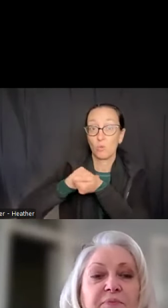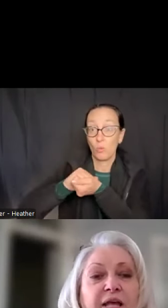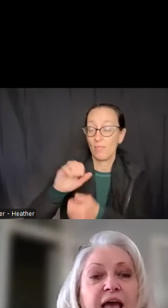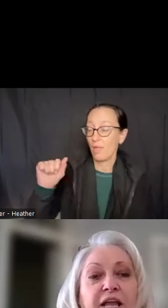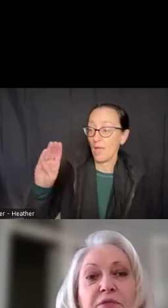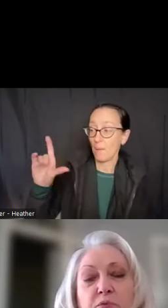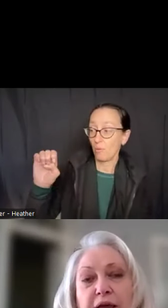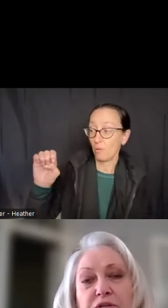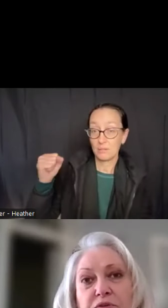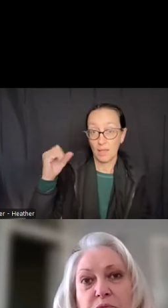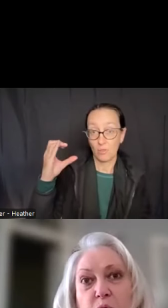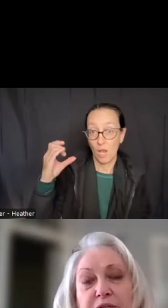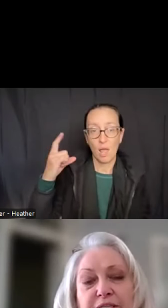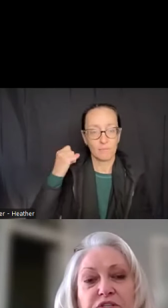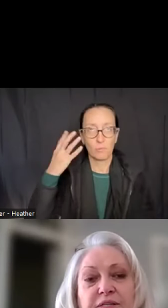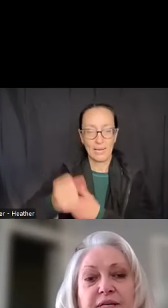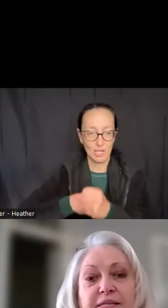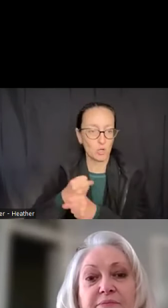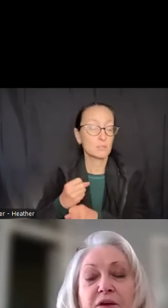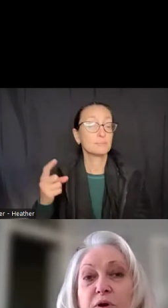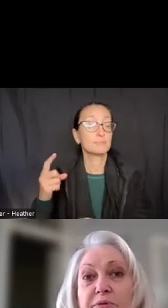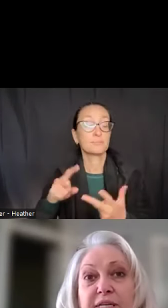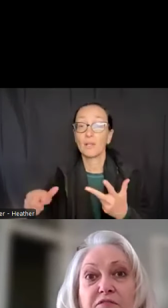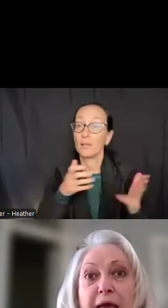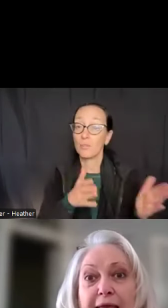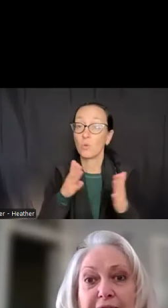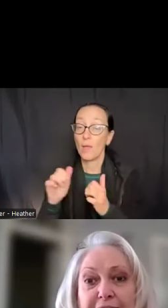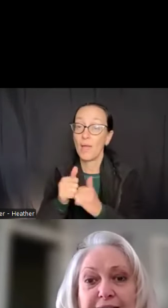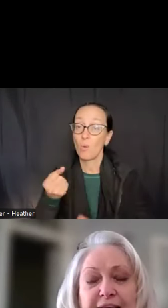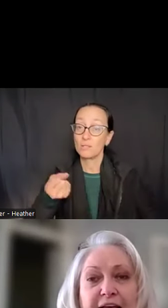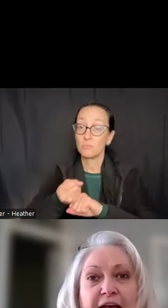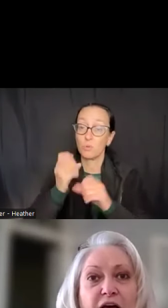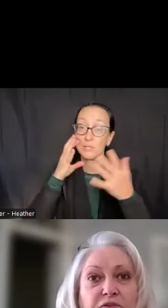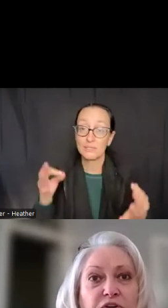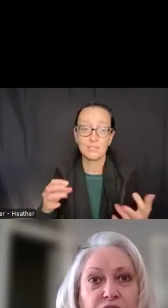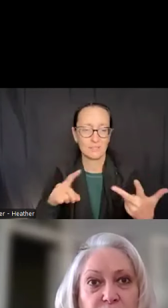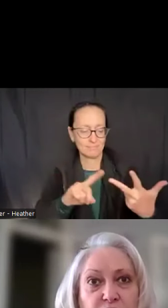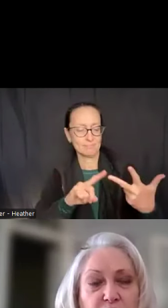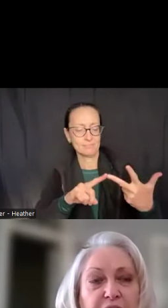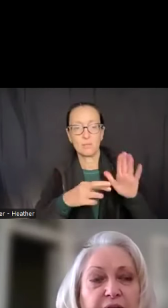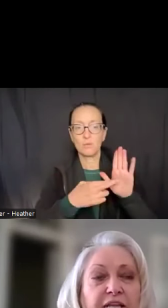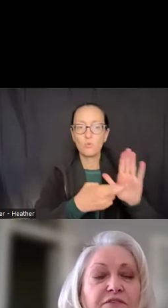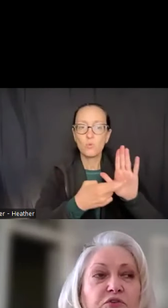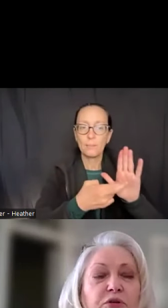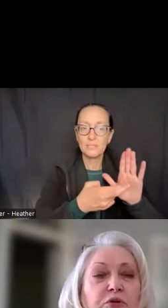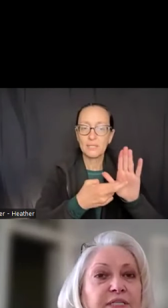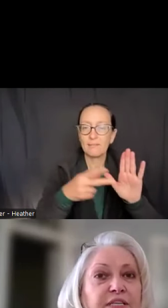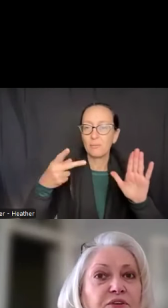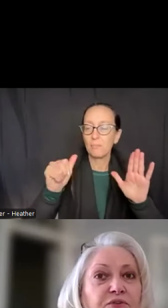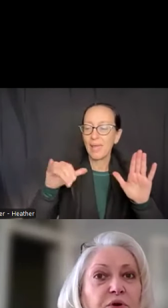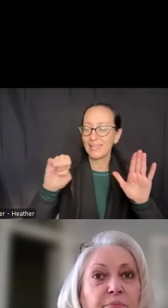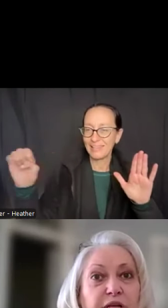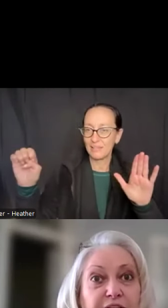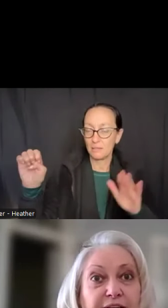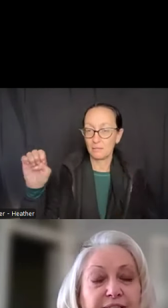years. Another way to support decisions is representative payees. Under Social Security, an individual who